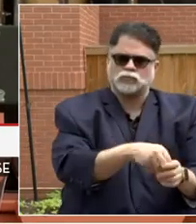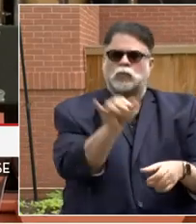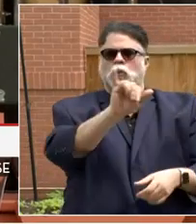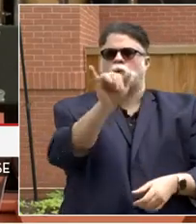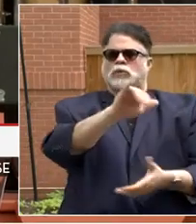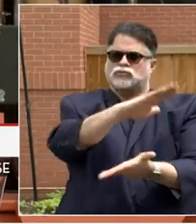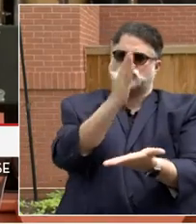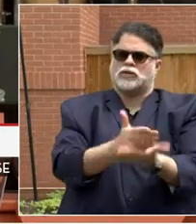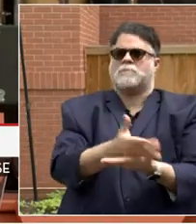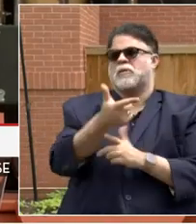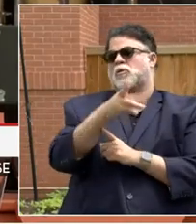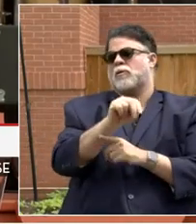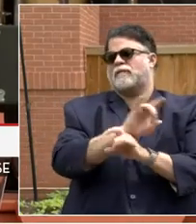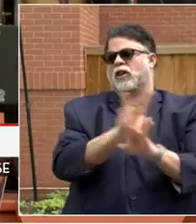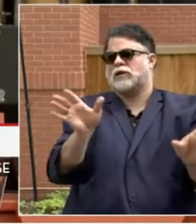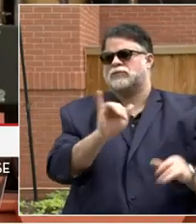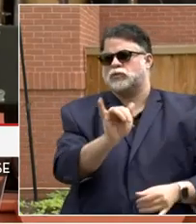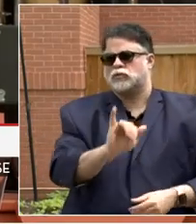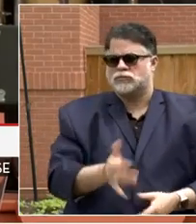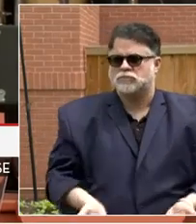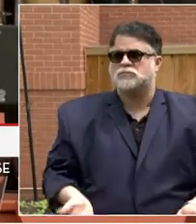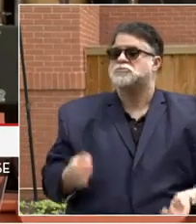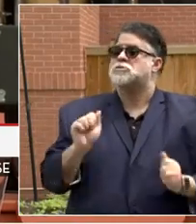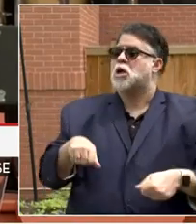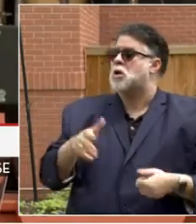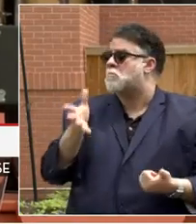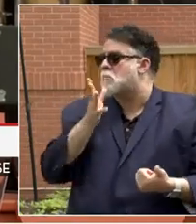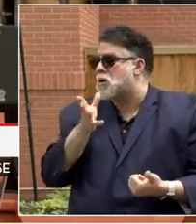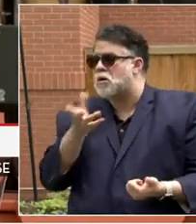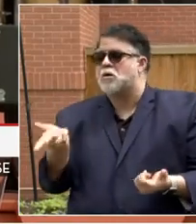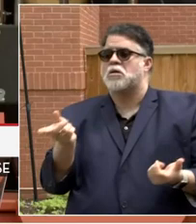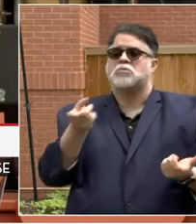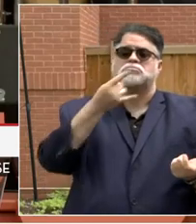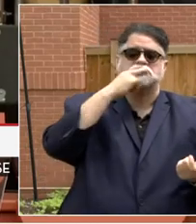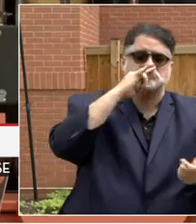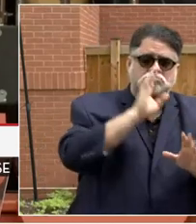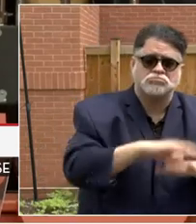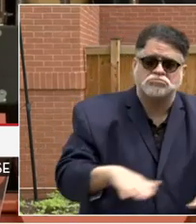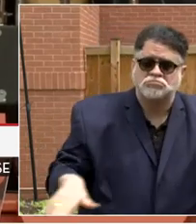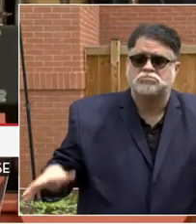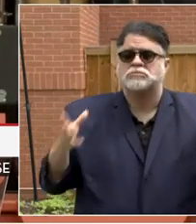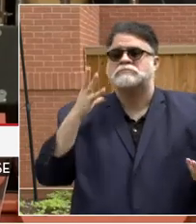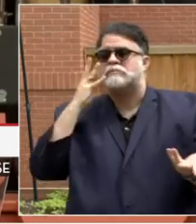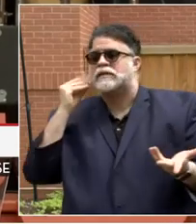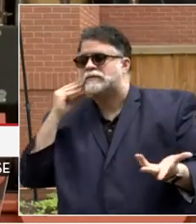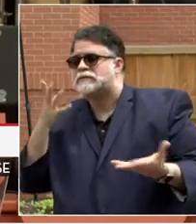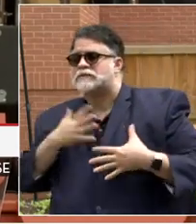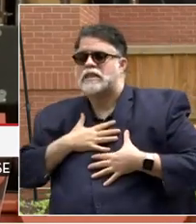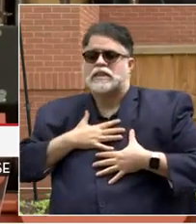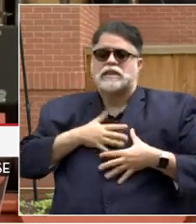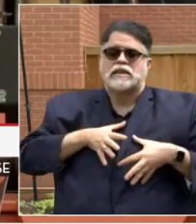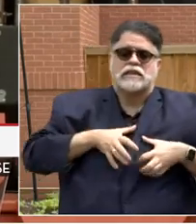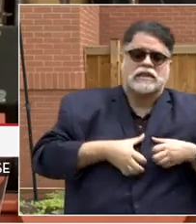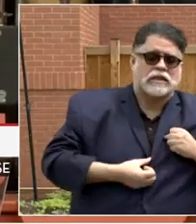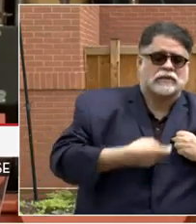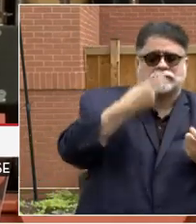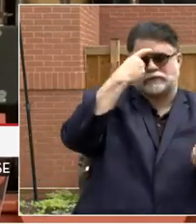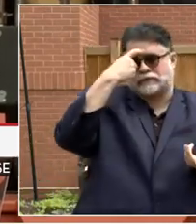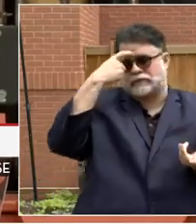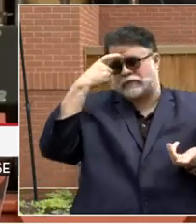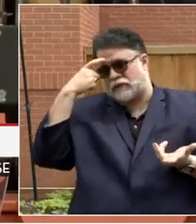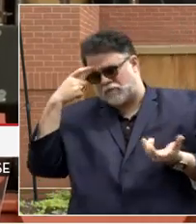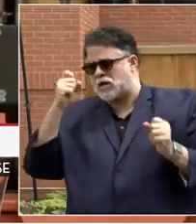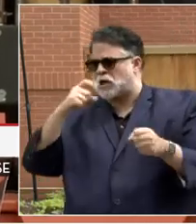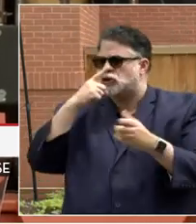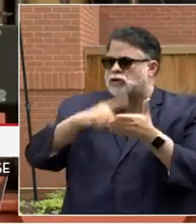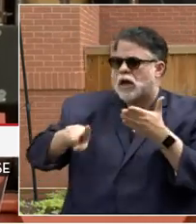on moms, check in on kids that are experiencing grief and trauma. Let them know that we're just